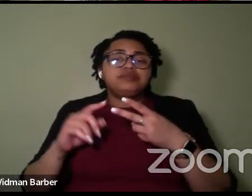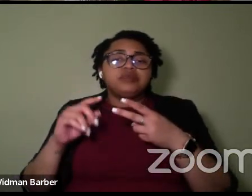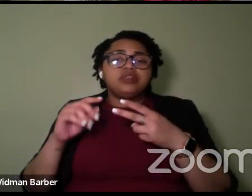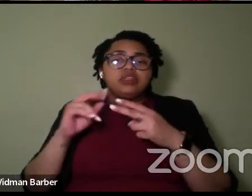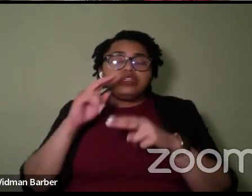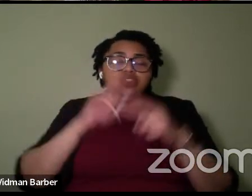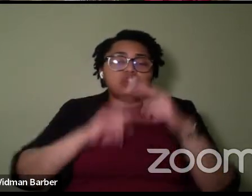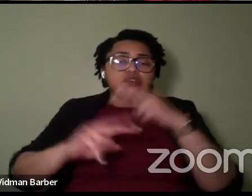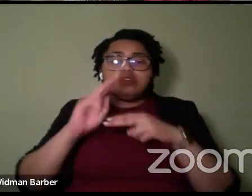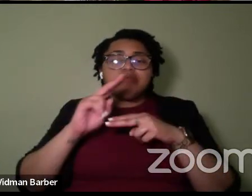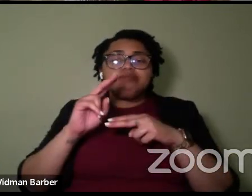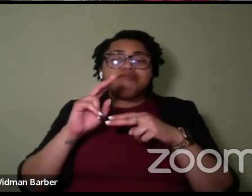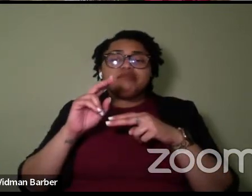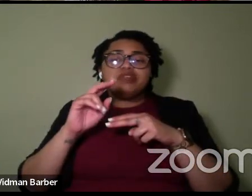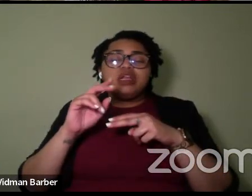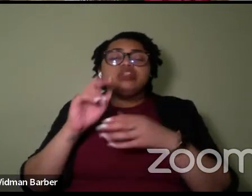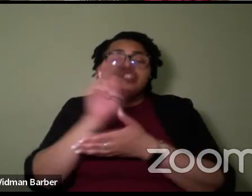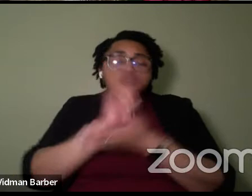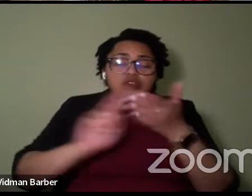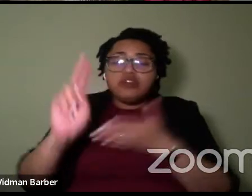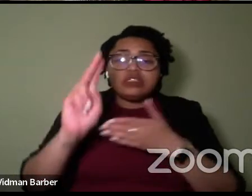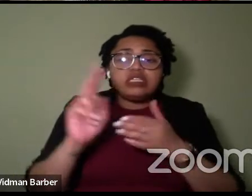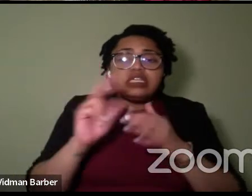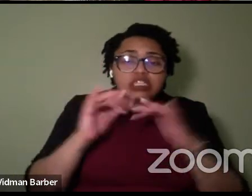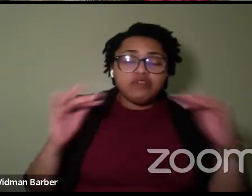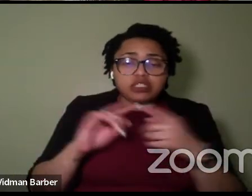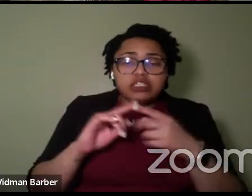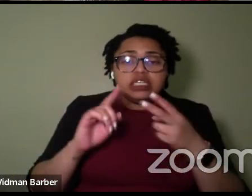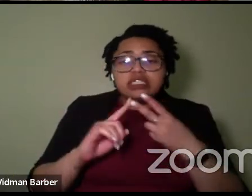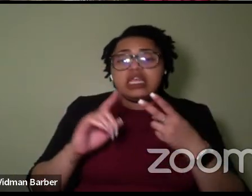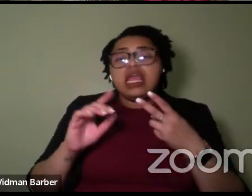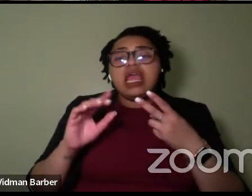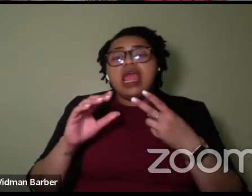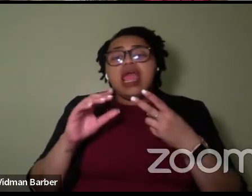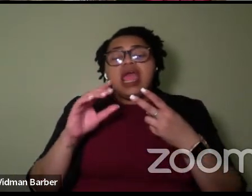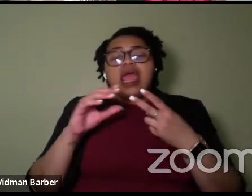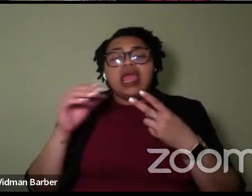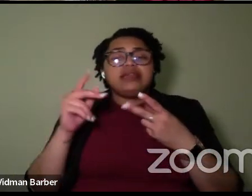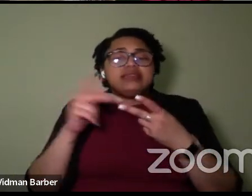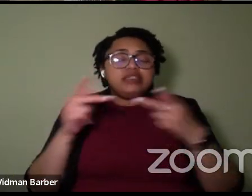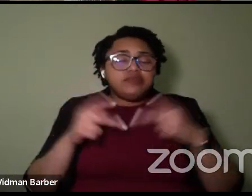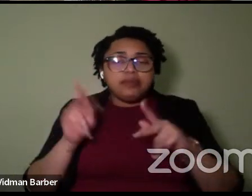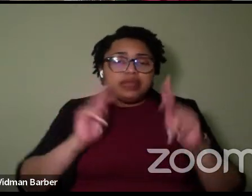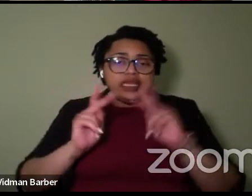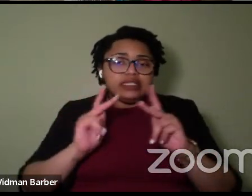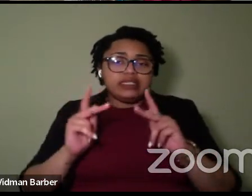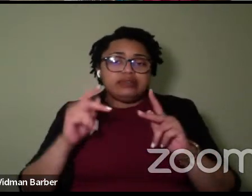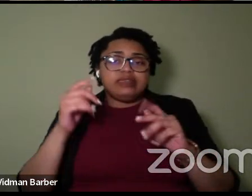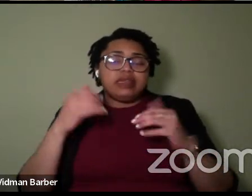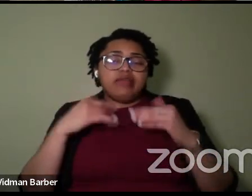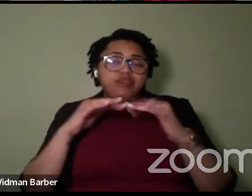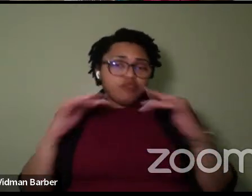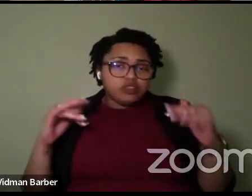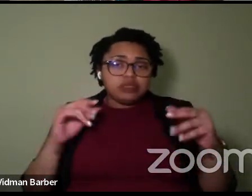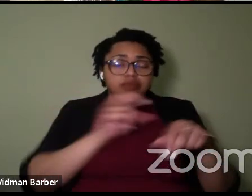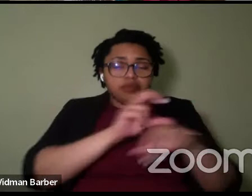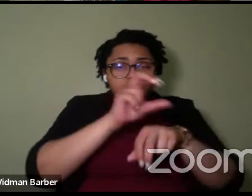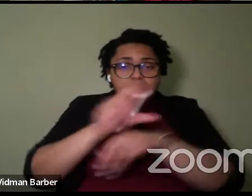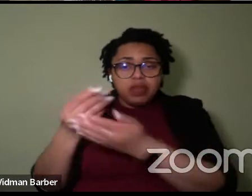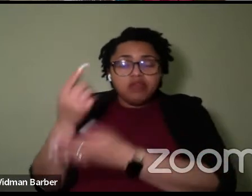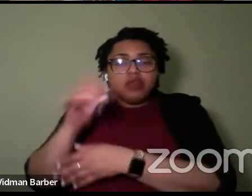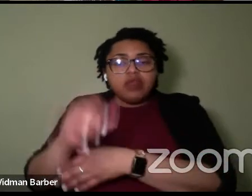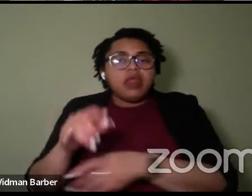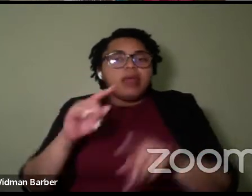but diversifying spaces. And when you look at where the money is going, it's going into the hands of people who haven't made